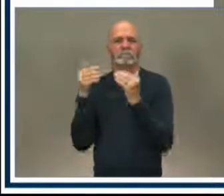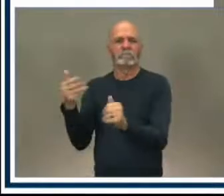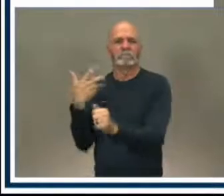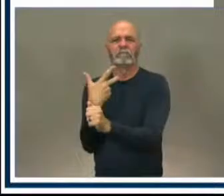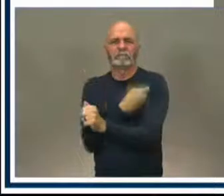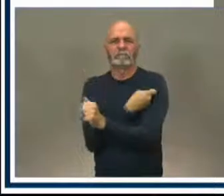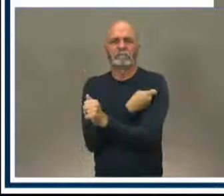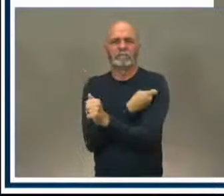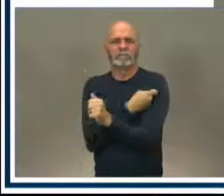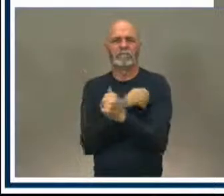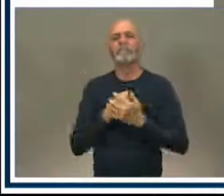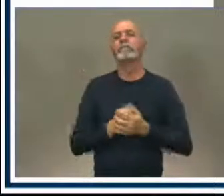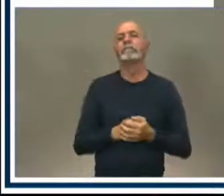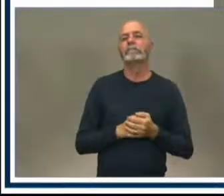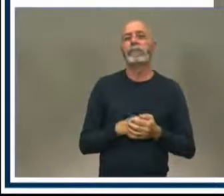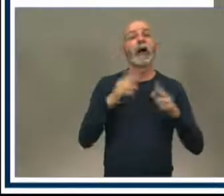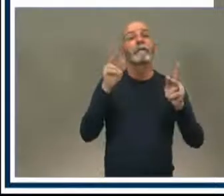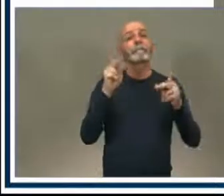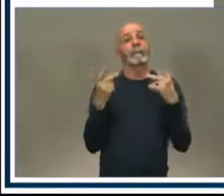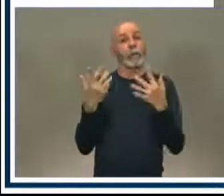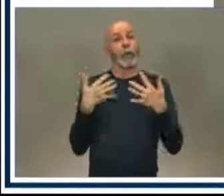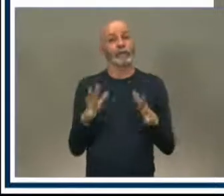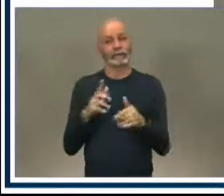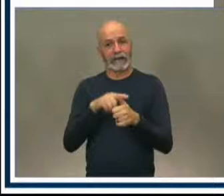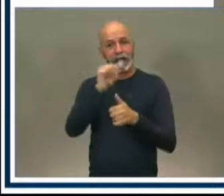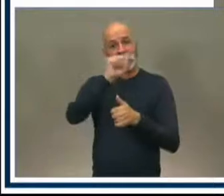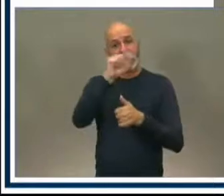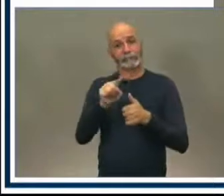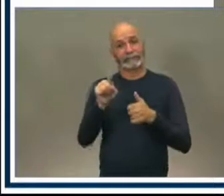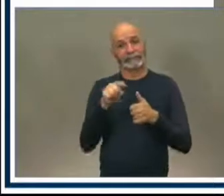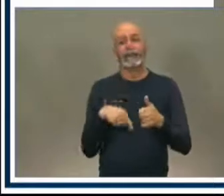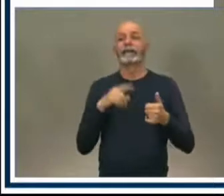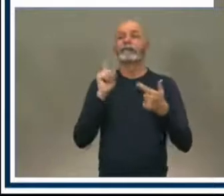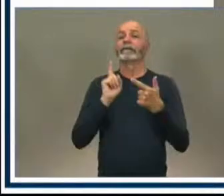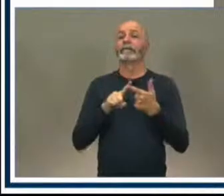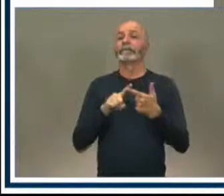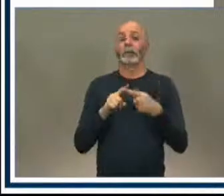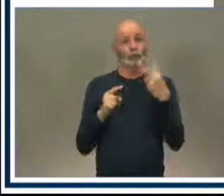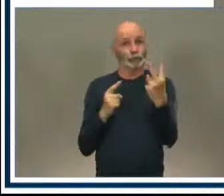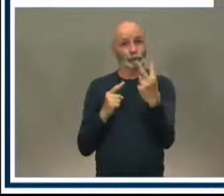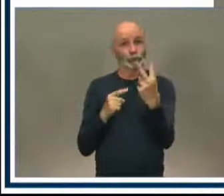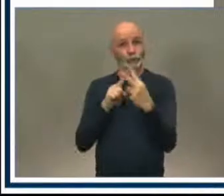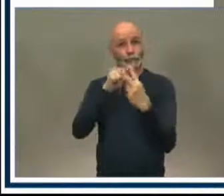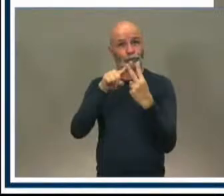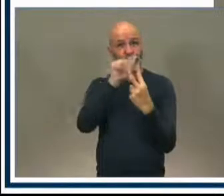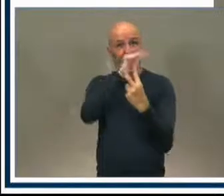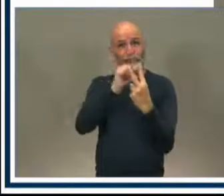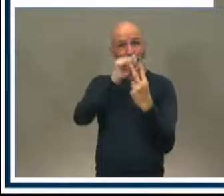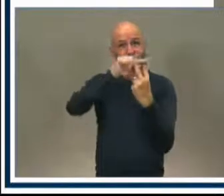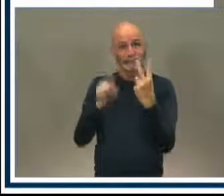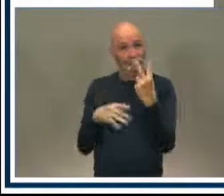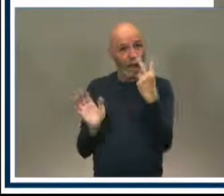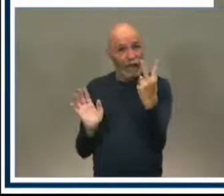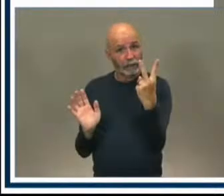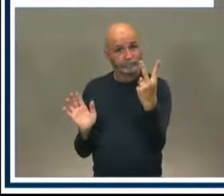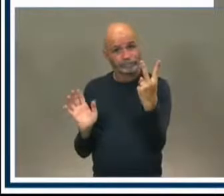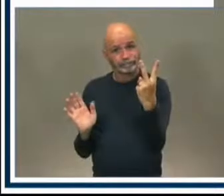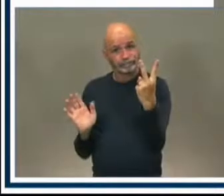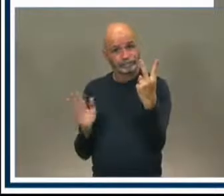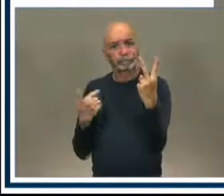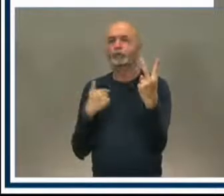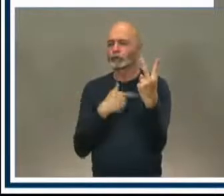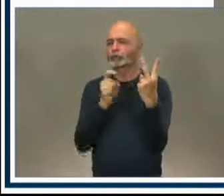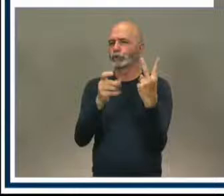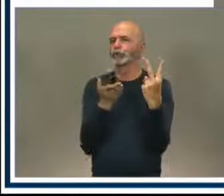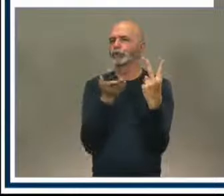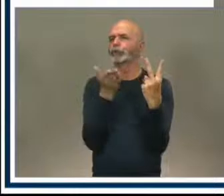received 2 doses of AstraZeneca vaccine or the 1 dose of Janssen vaccine, it's recommended that they now get an additional dose